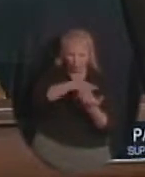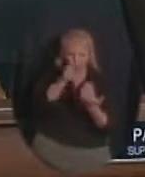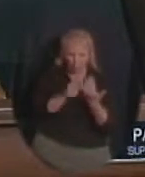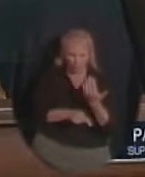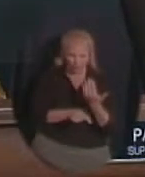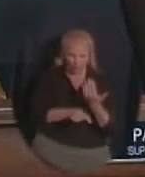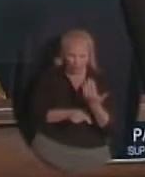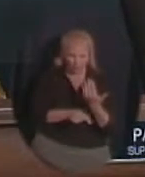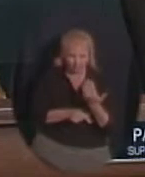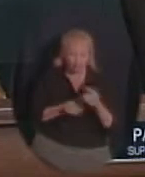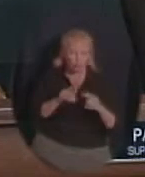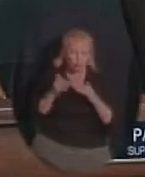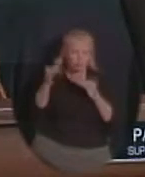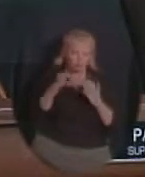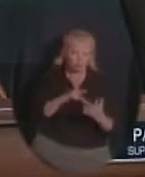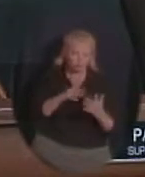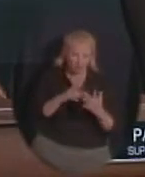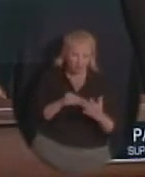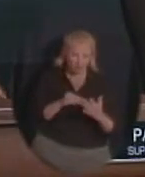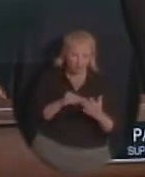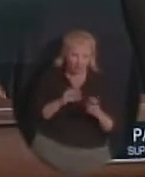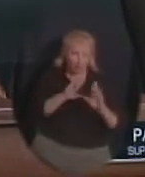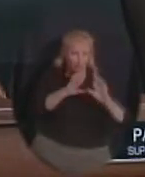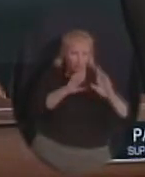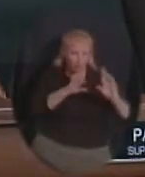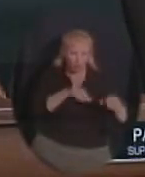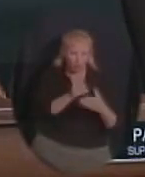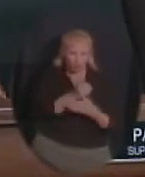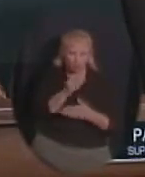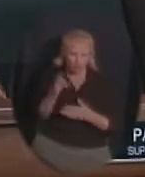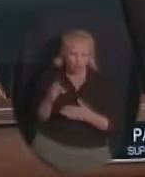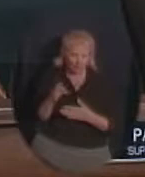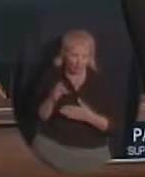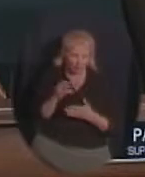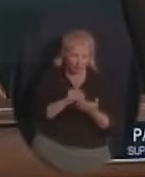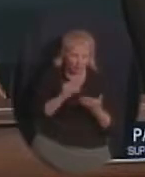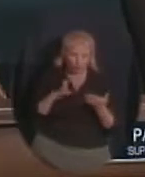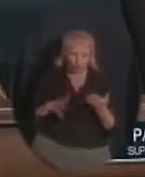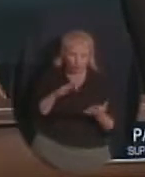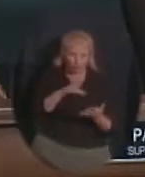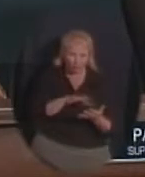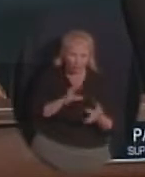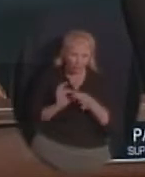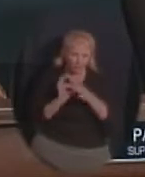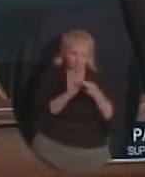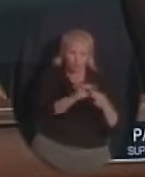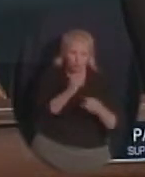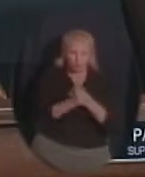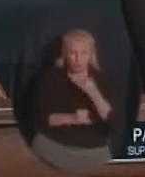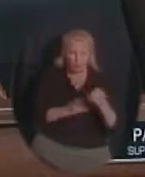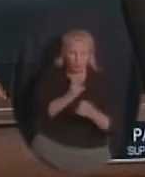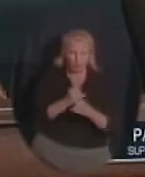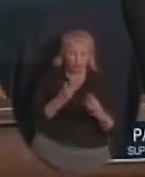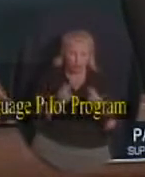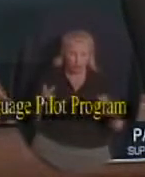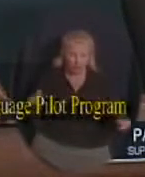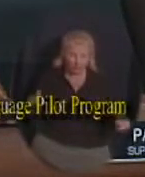the outcomes of the student learning as it relates to an international language, to study